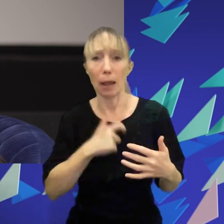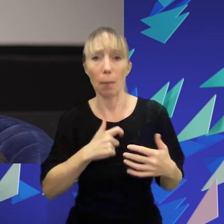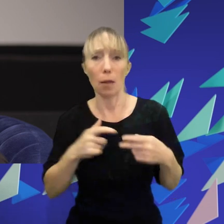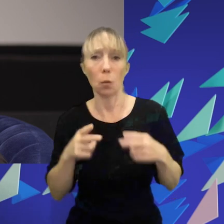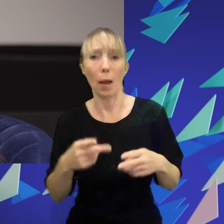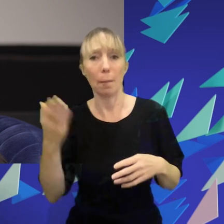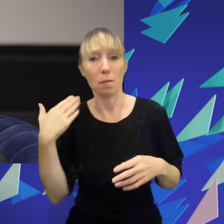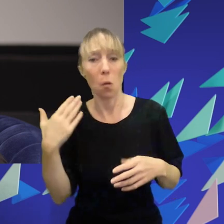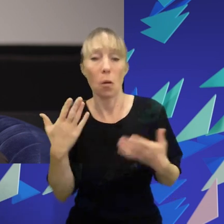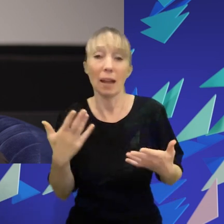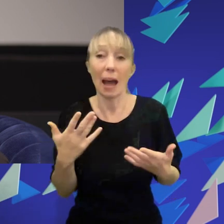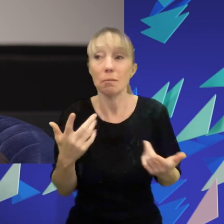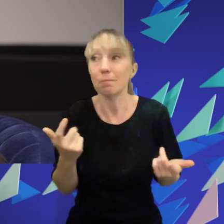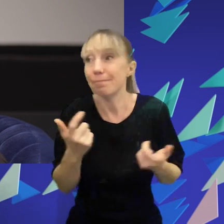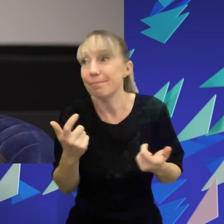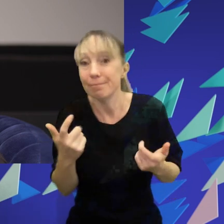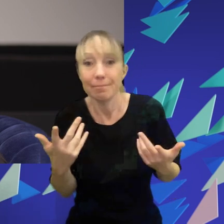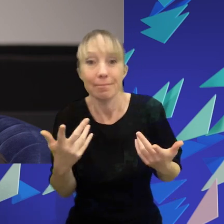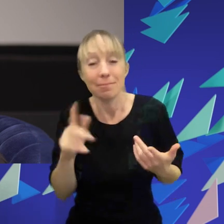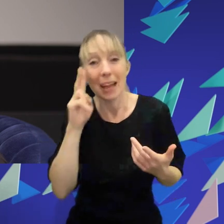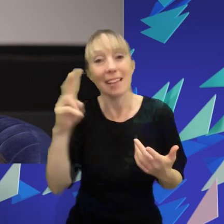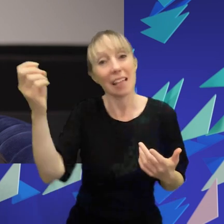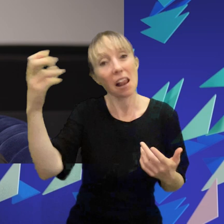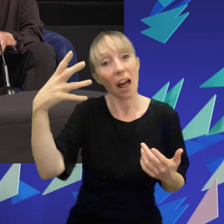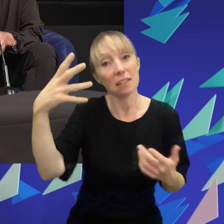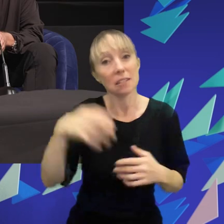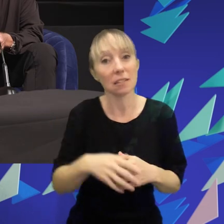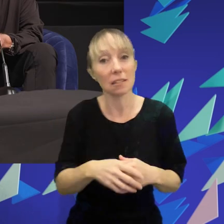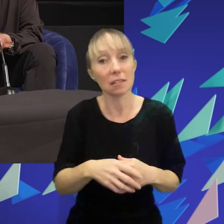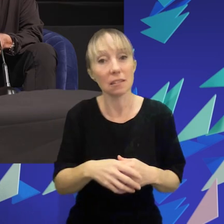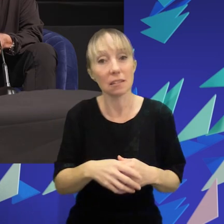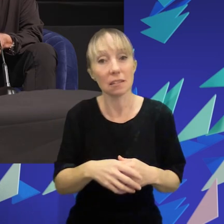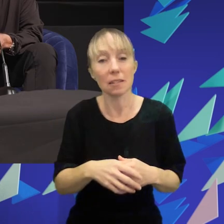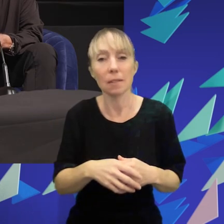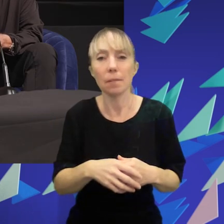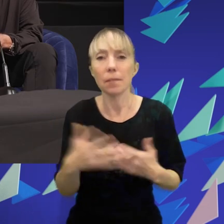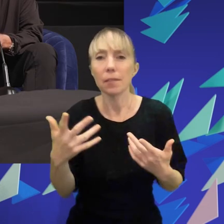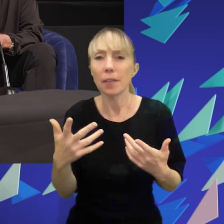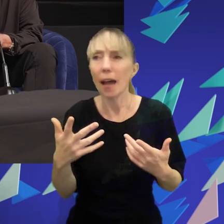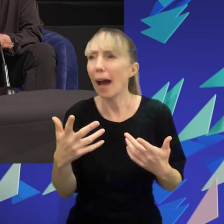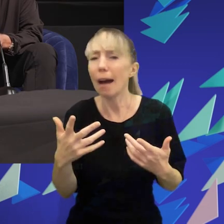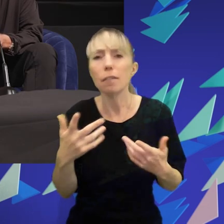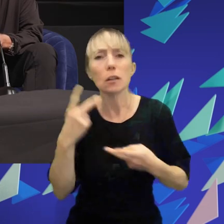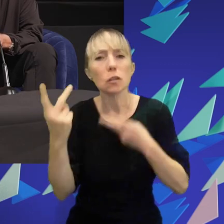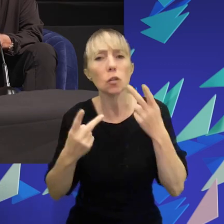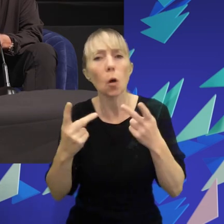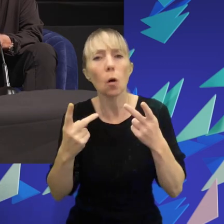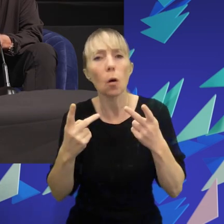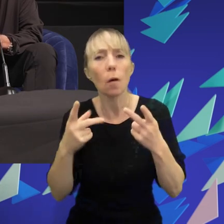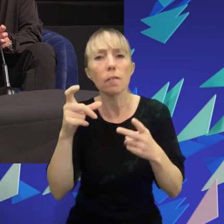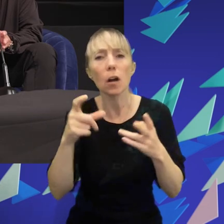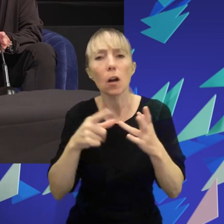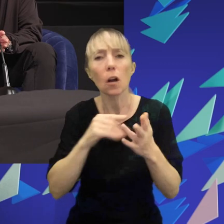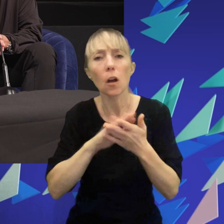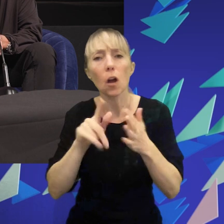way, but now I can laugh about it because I could see the light. You know, there's this song of Leonard Cohen, which is beautiful, that said something like,